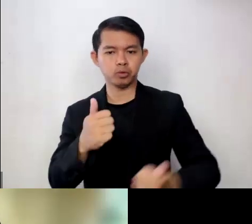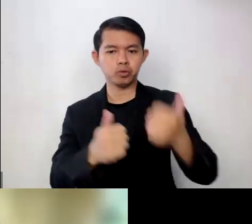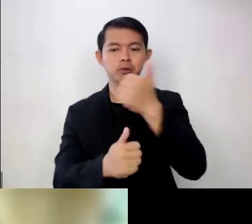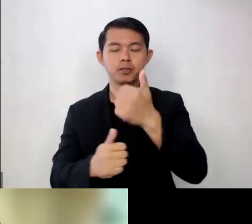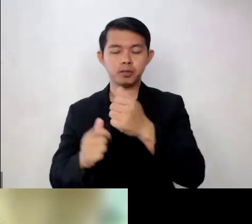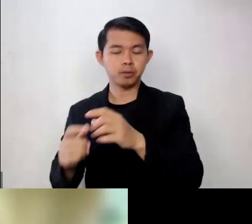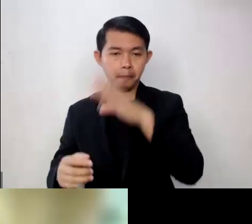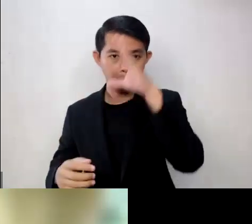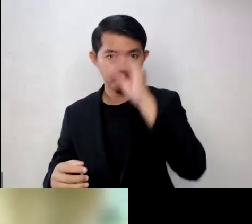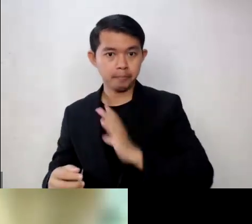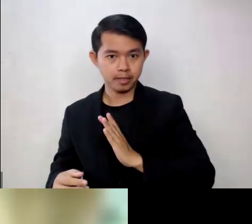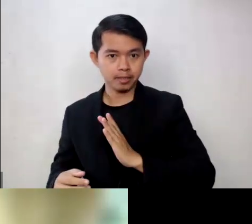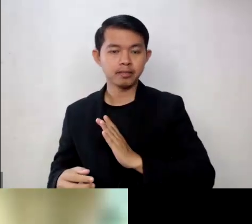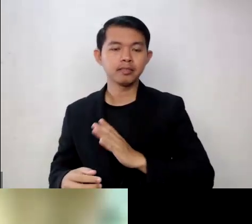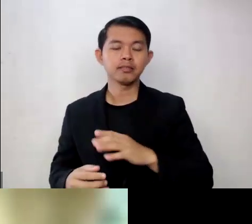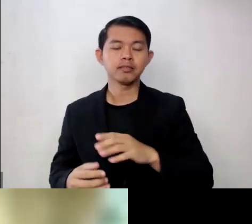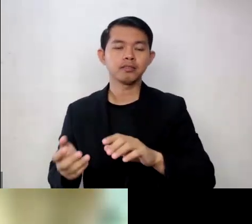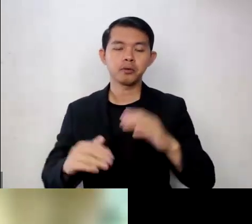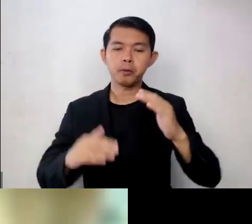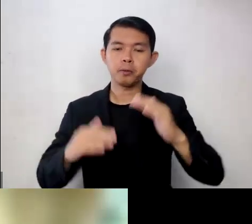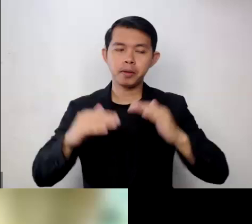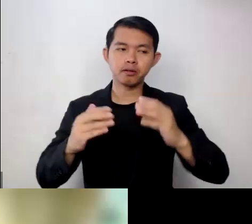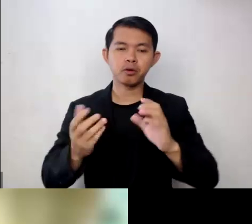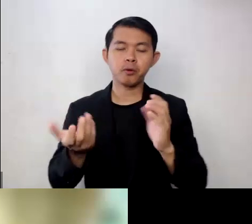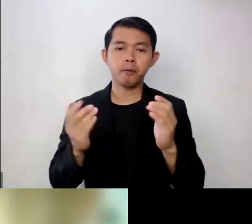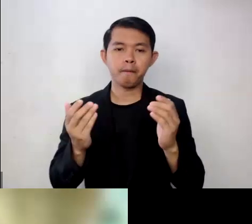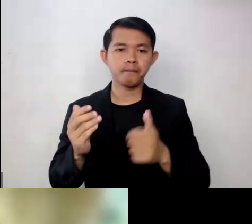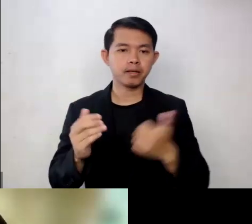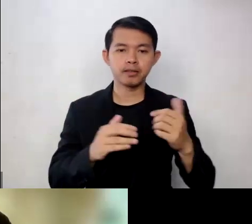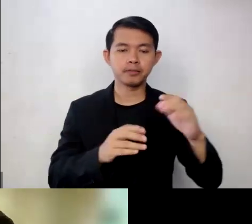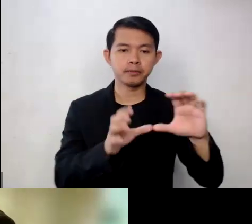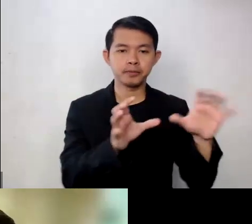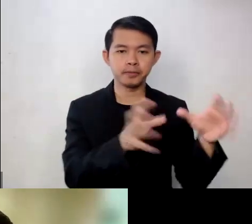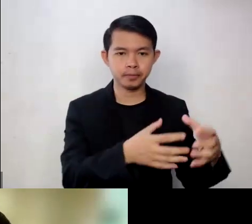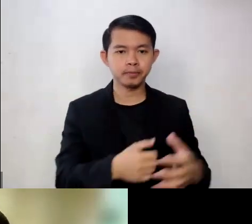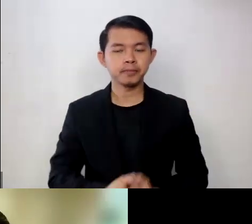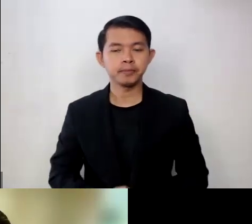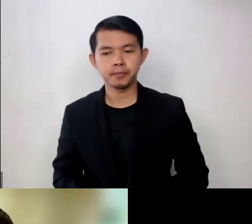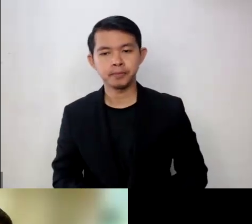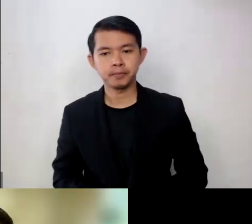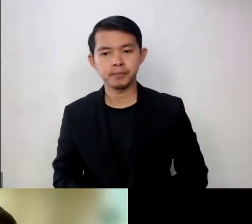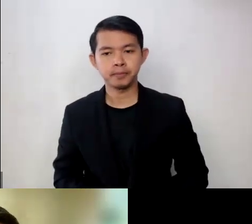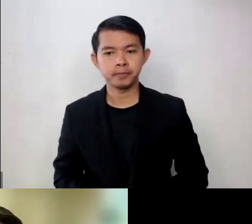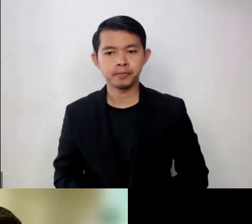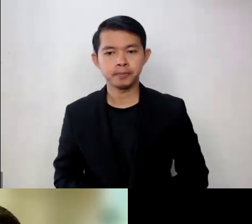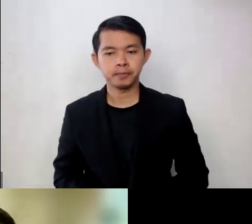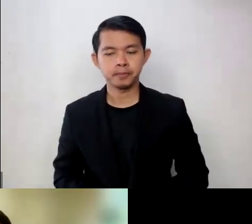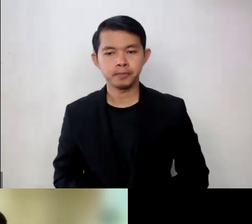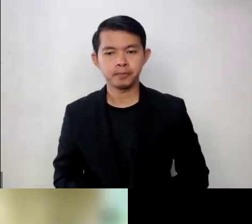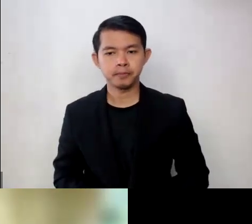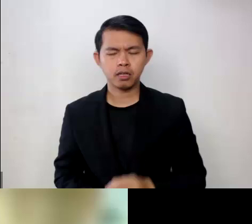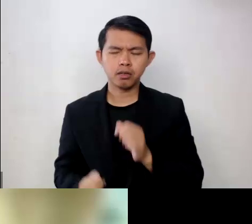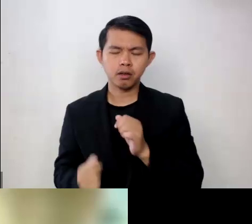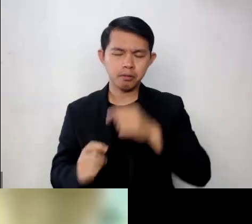And comes with this is the underlying and unquestioned assumption of positivism, na yung knowledge